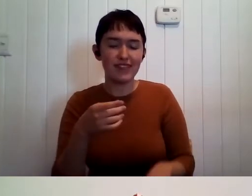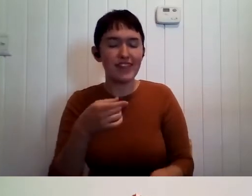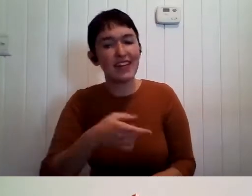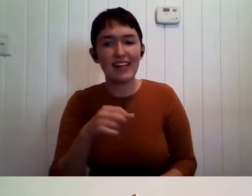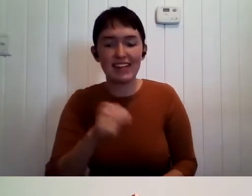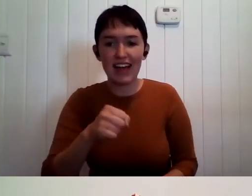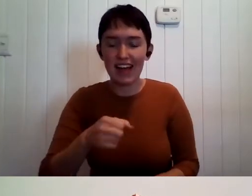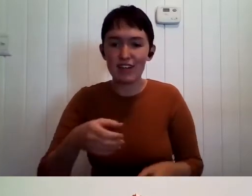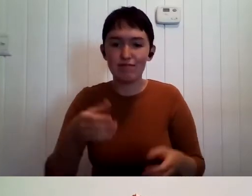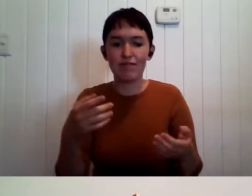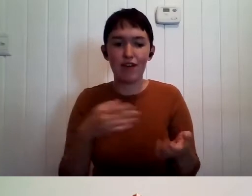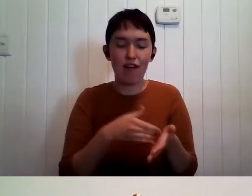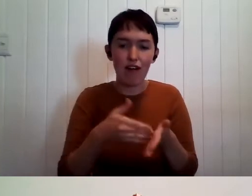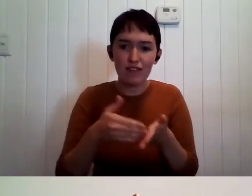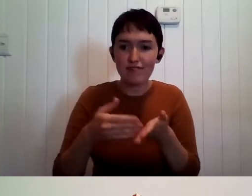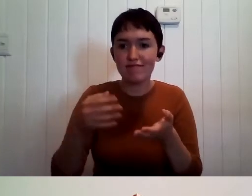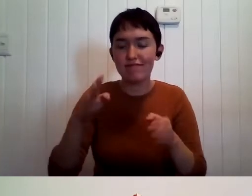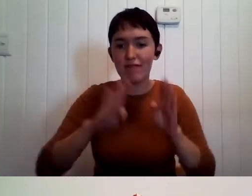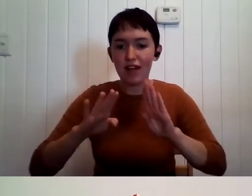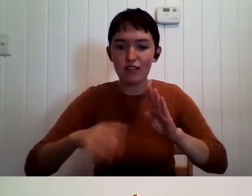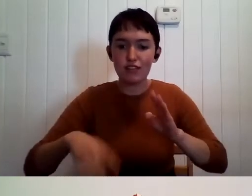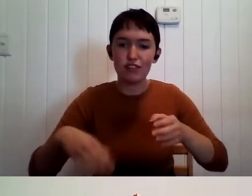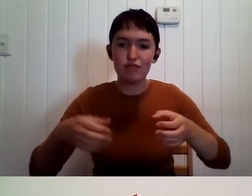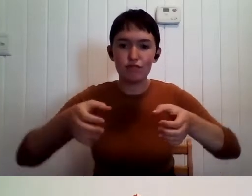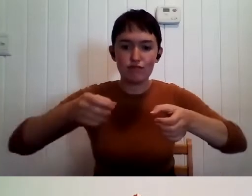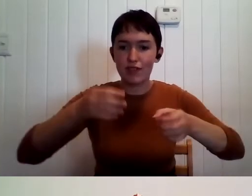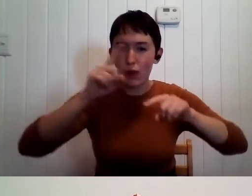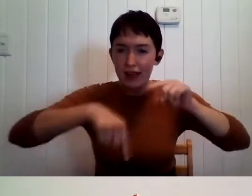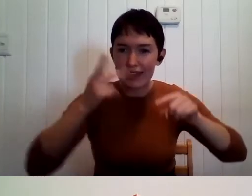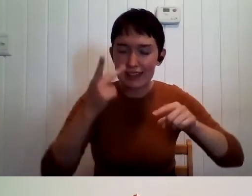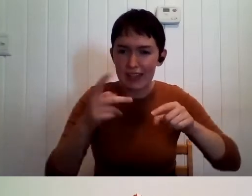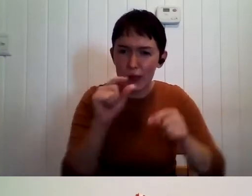liquid, and sometimes it's really hard to